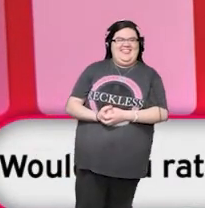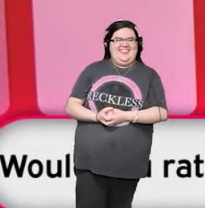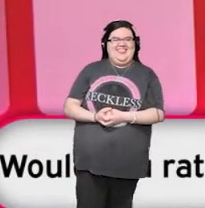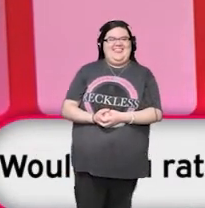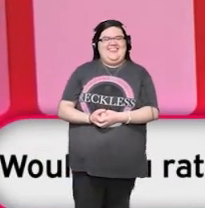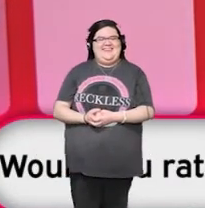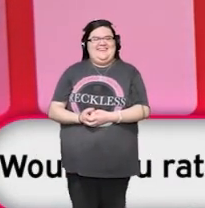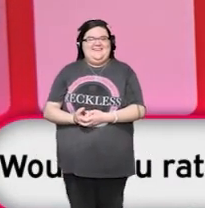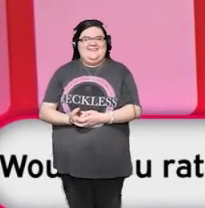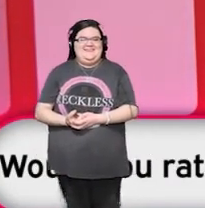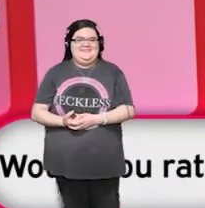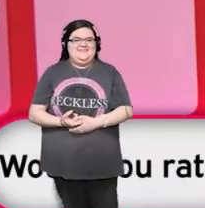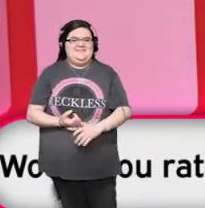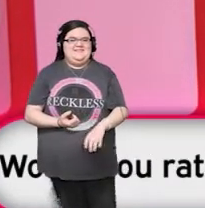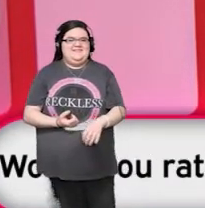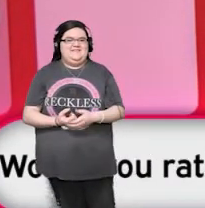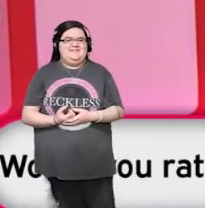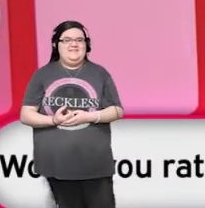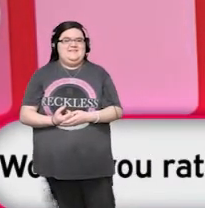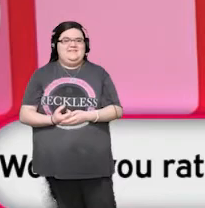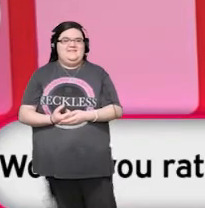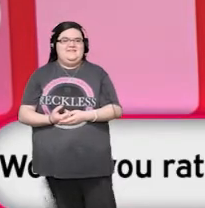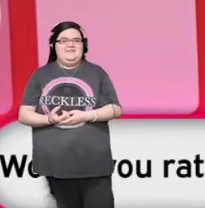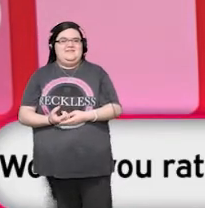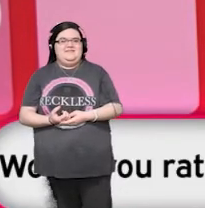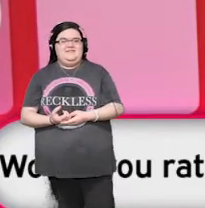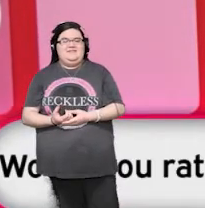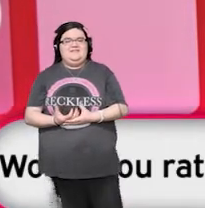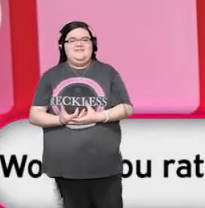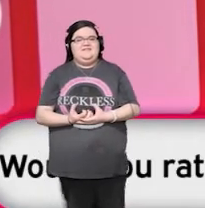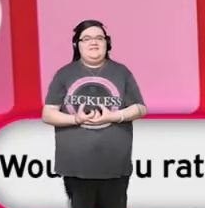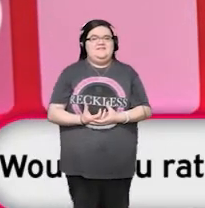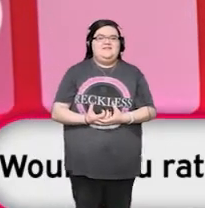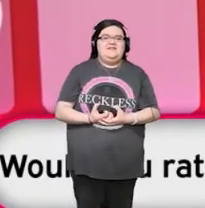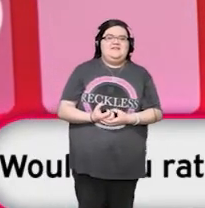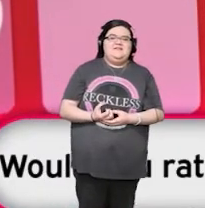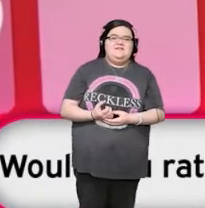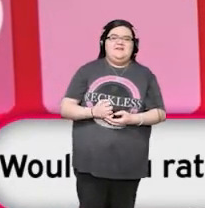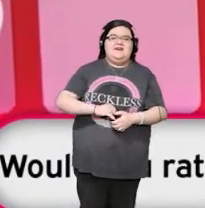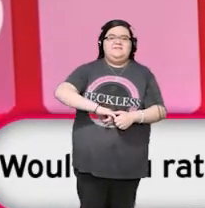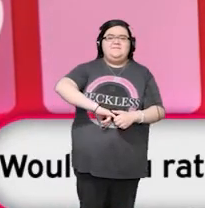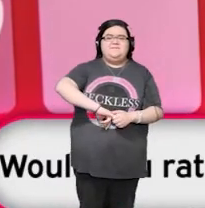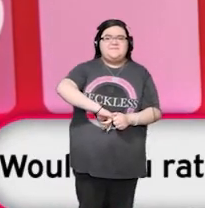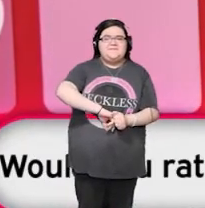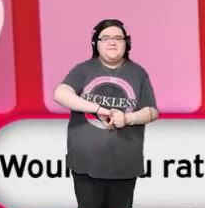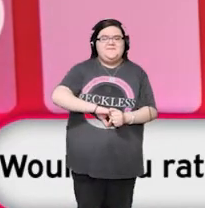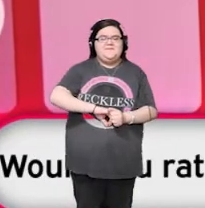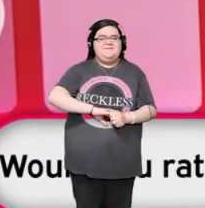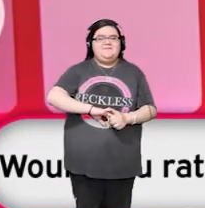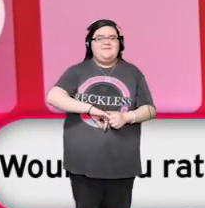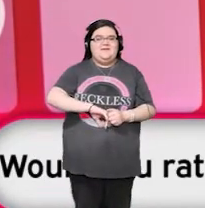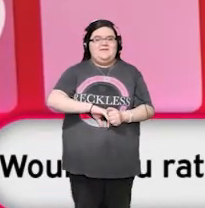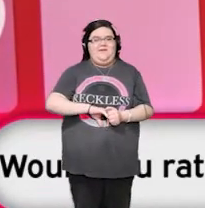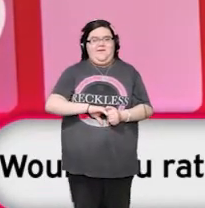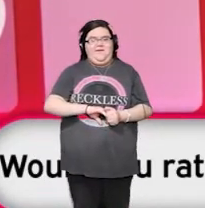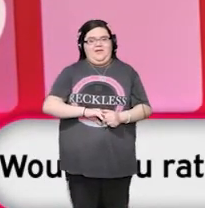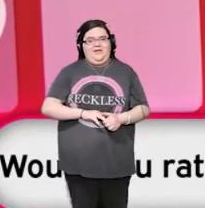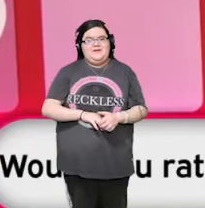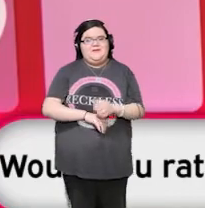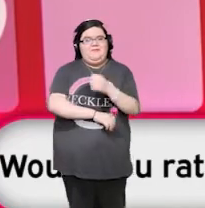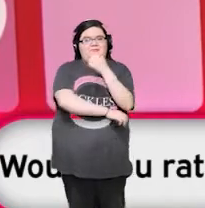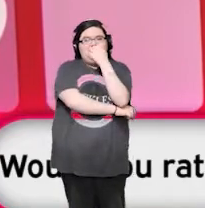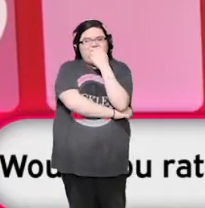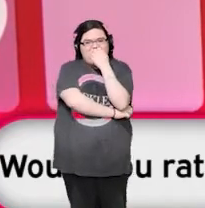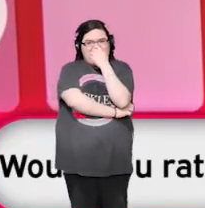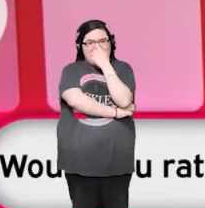This is falsely accused of murder. Yeah. It doesn't mean I get convicted. Yeah, exactly. So yeah, no. Yeah. Imagine right